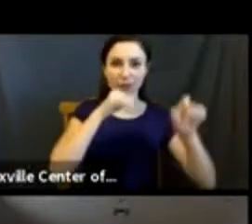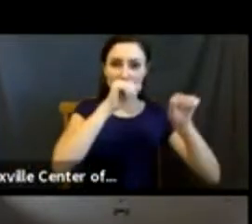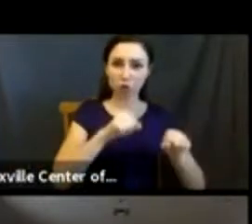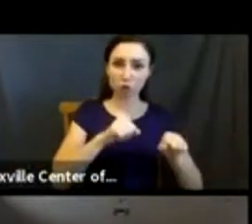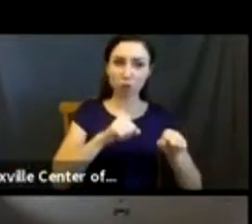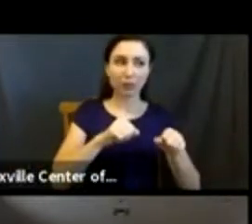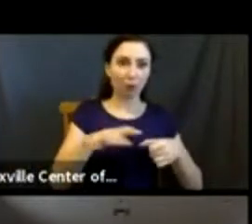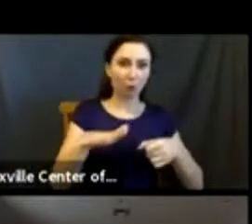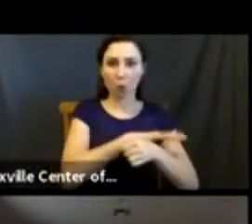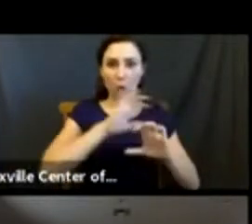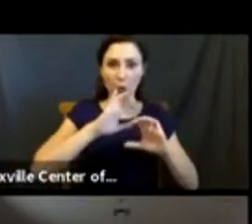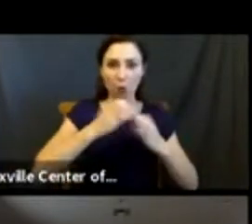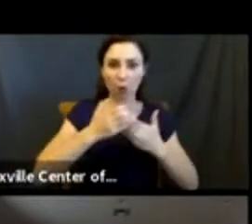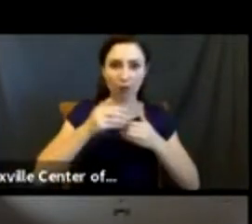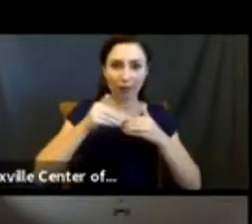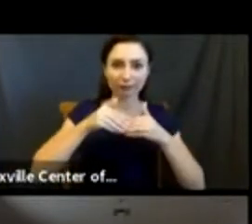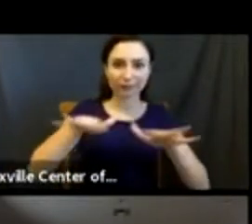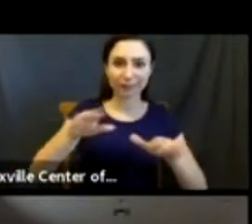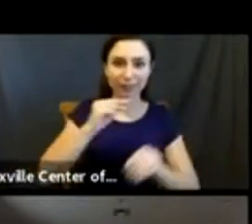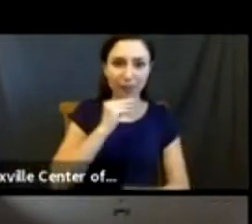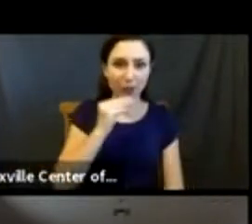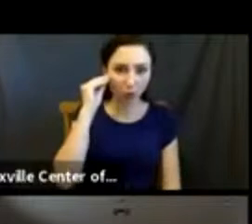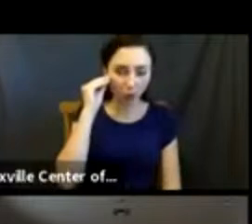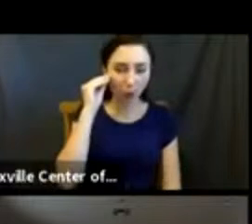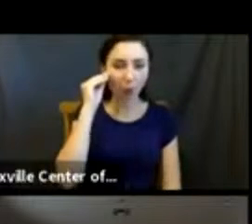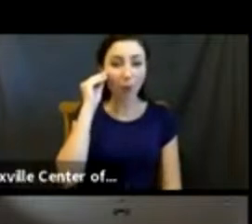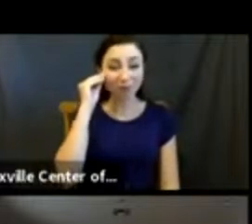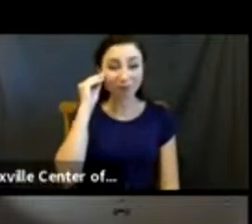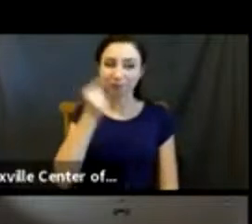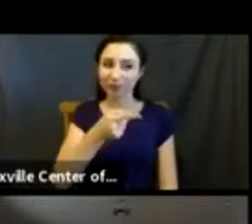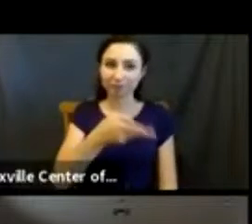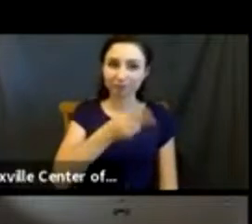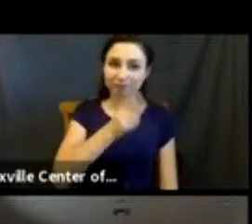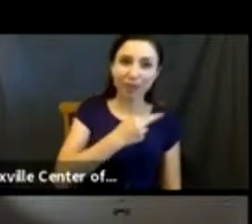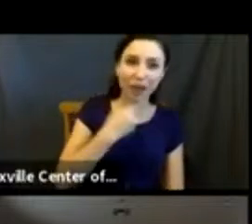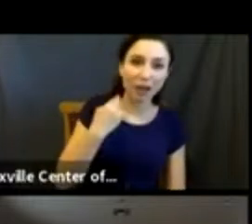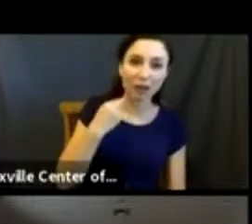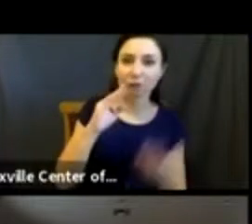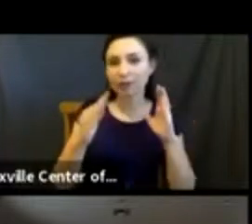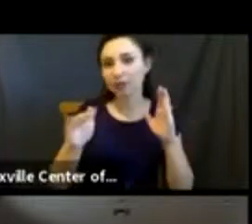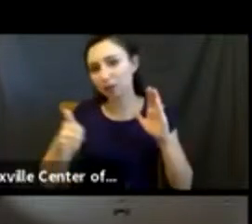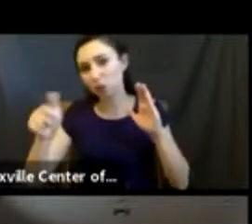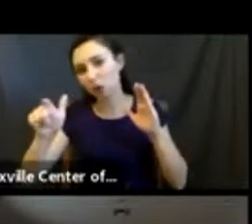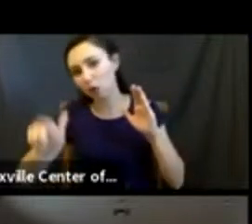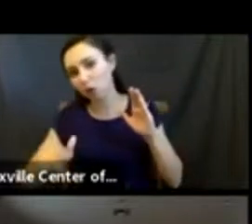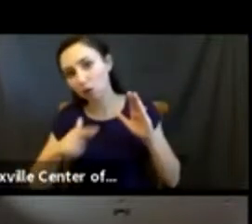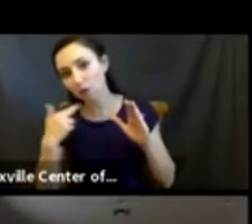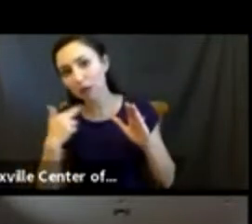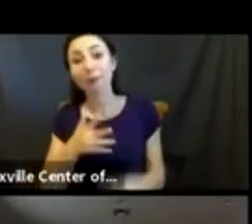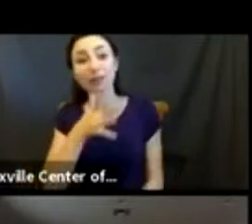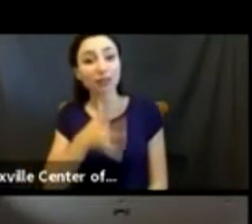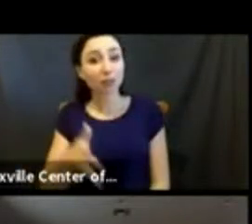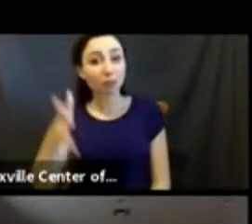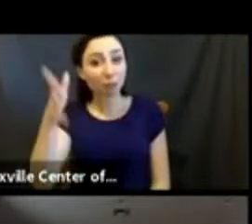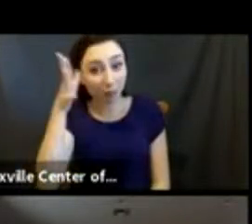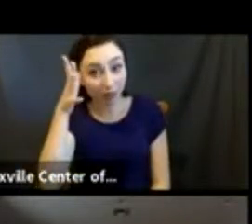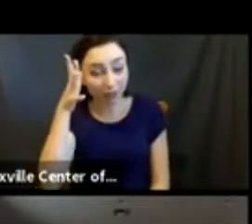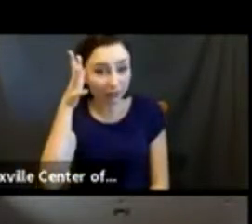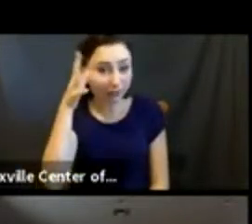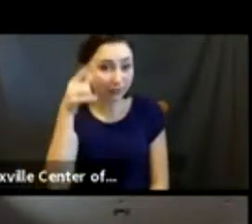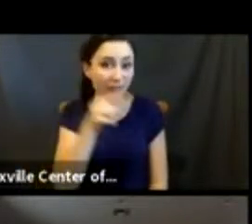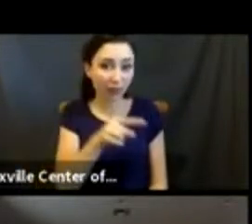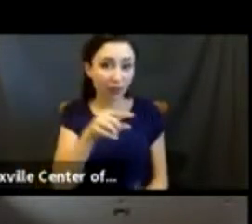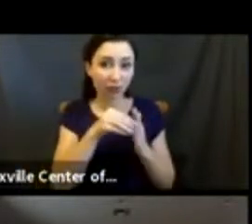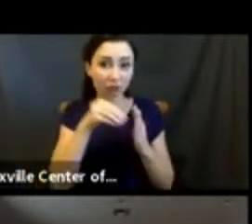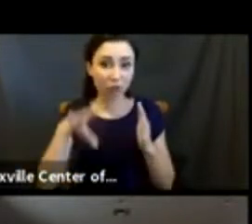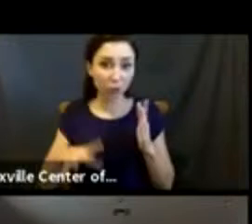home. But you know, some of those are clearly higher risk than others. But then the parents of those students who